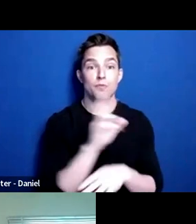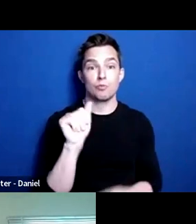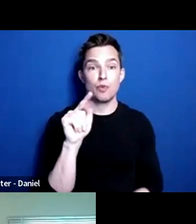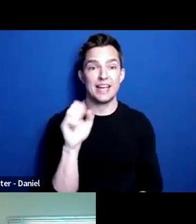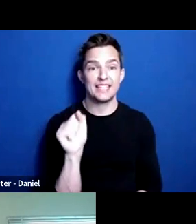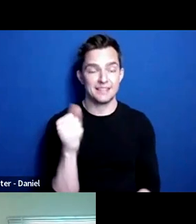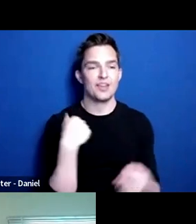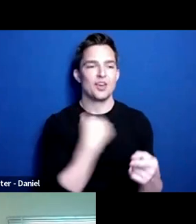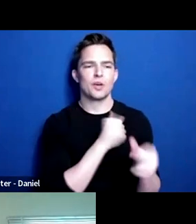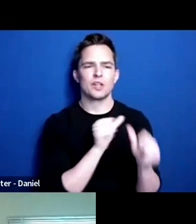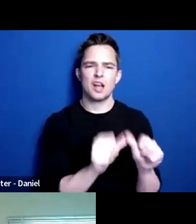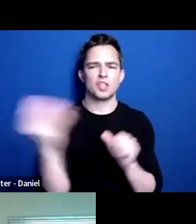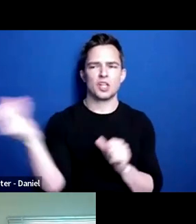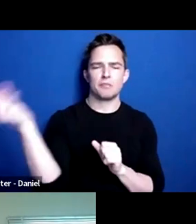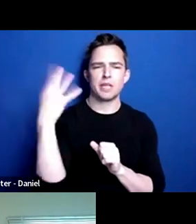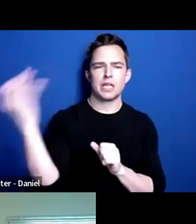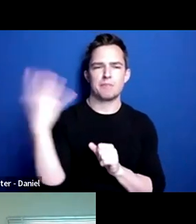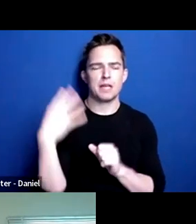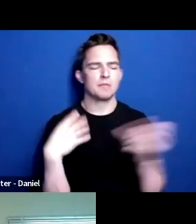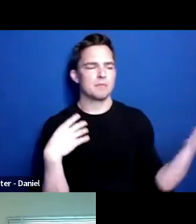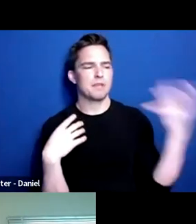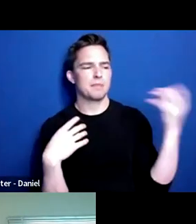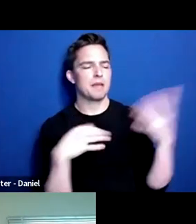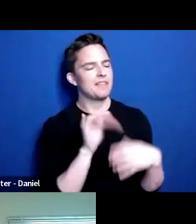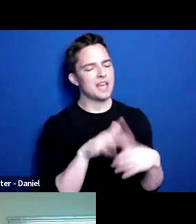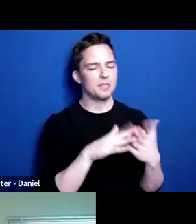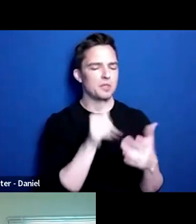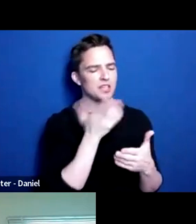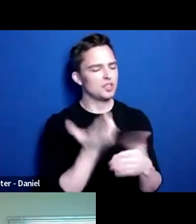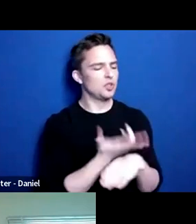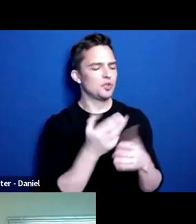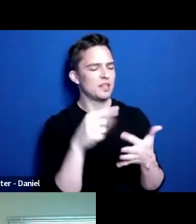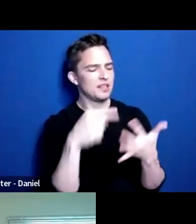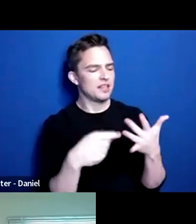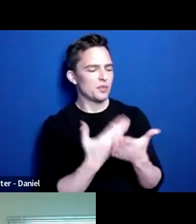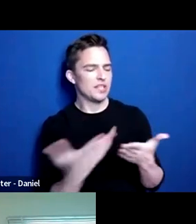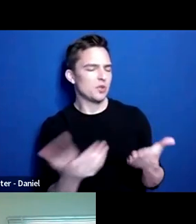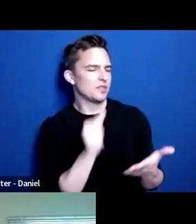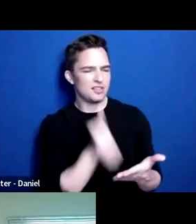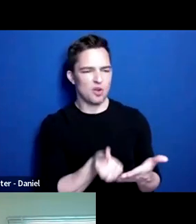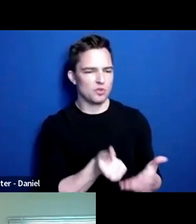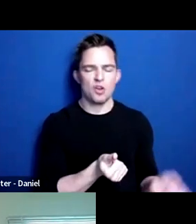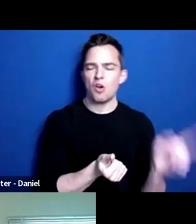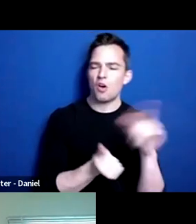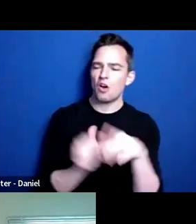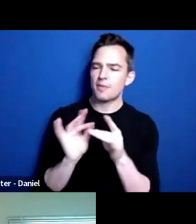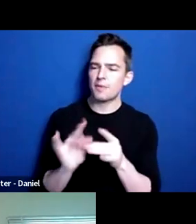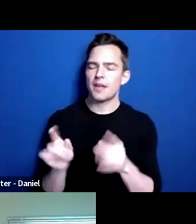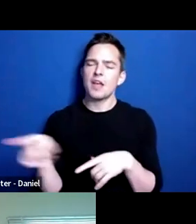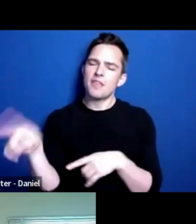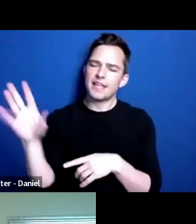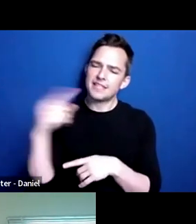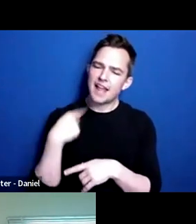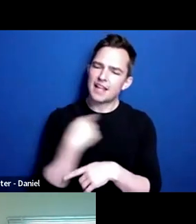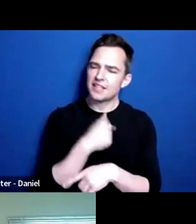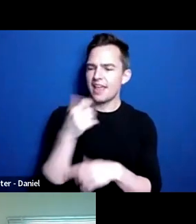are constantly being told, oh, this community doesn't use the resources. They don't use the resources. They tell us they have a problem, but they